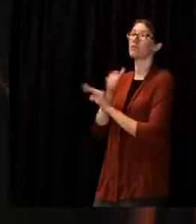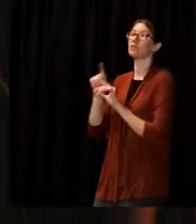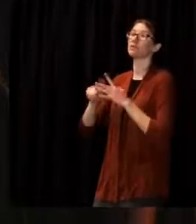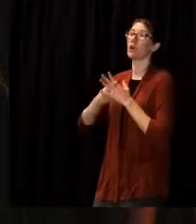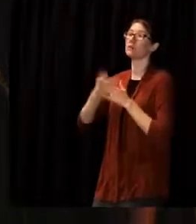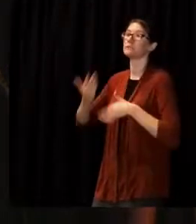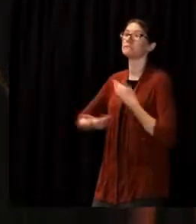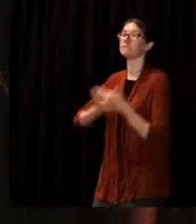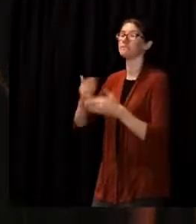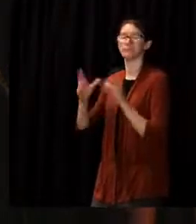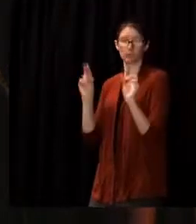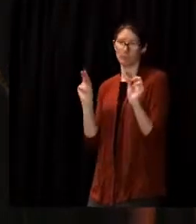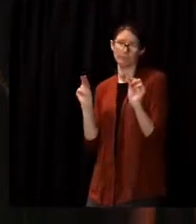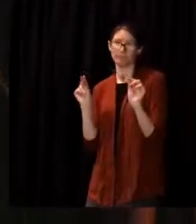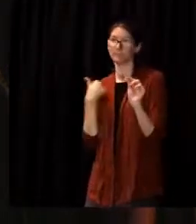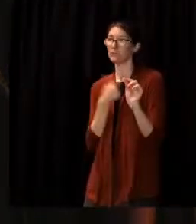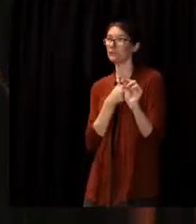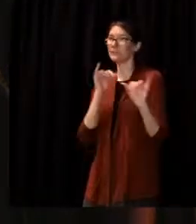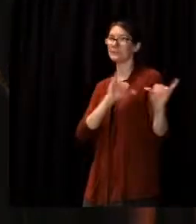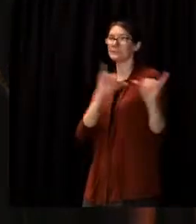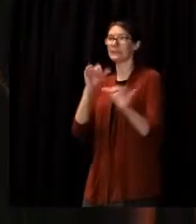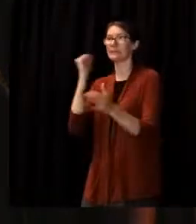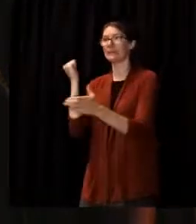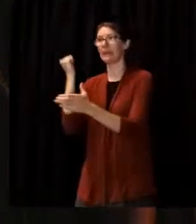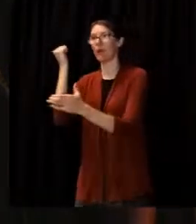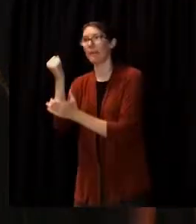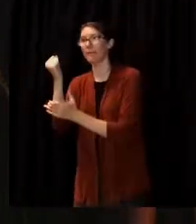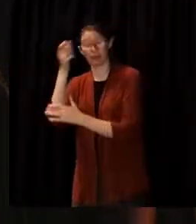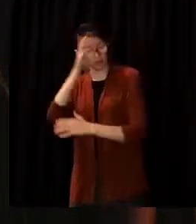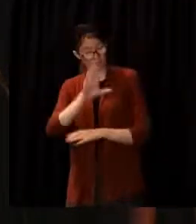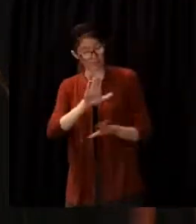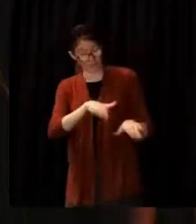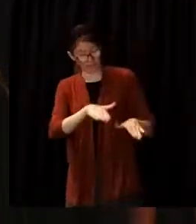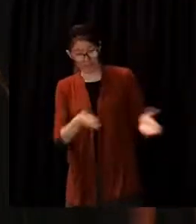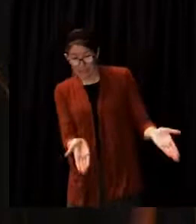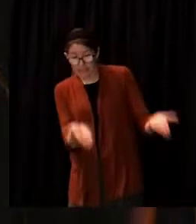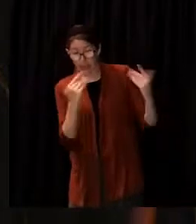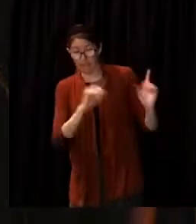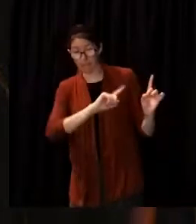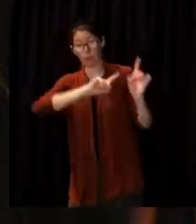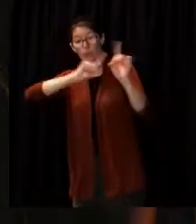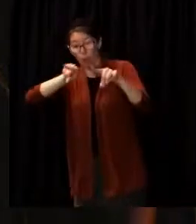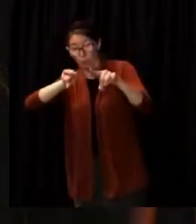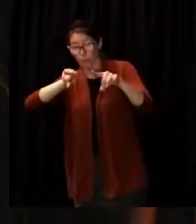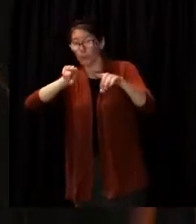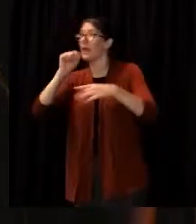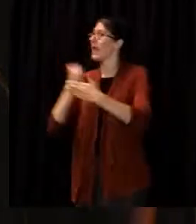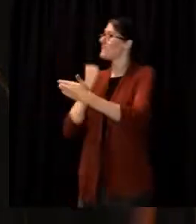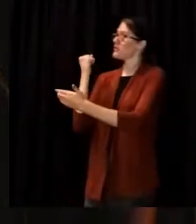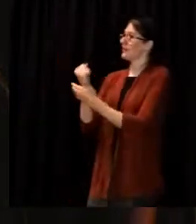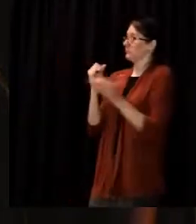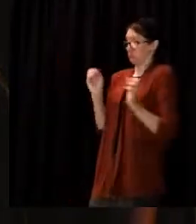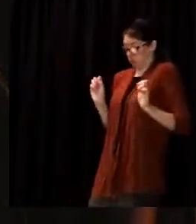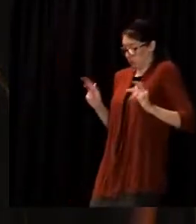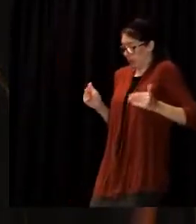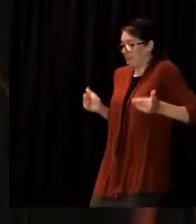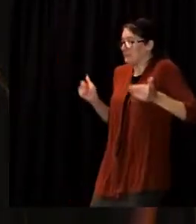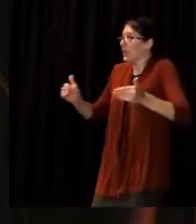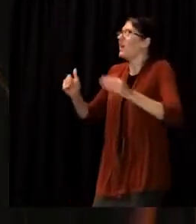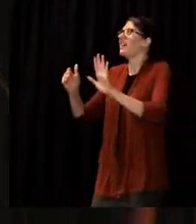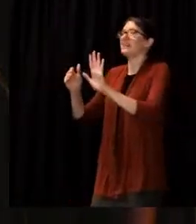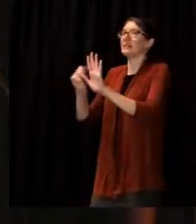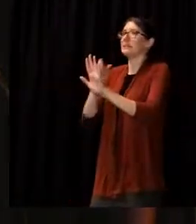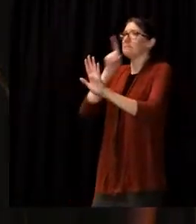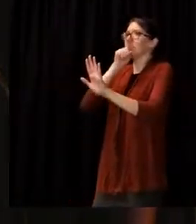We are going to be like Abraham. When God said, get up and go, And he went. He did not say, okay, but before I